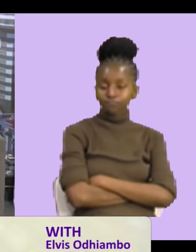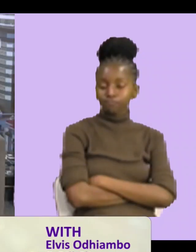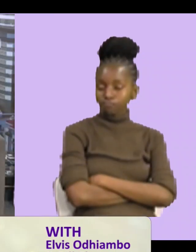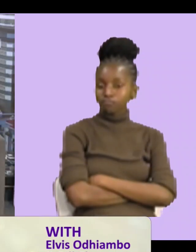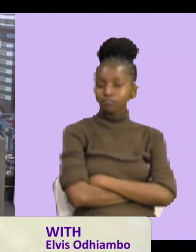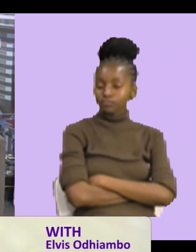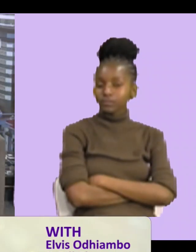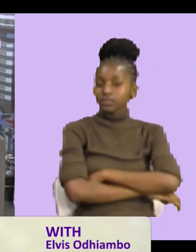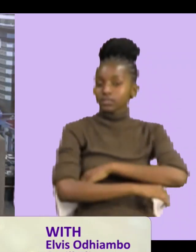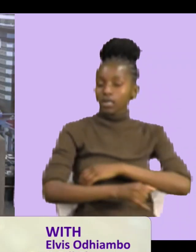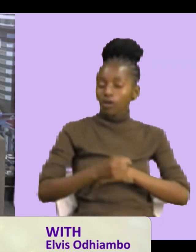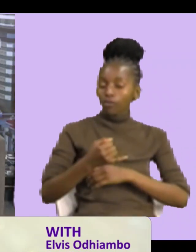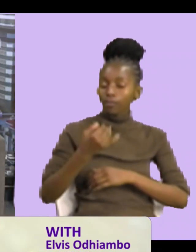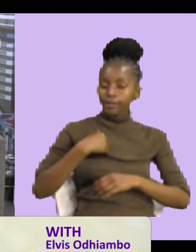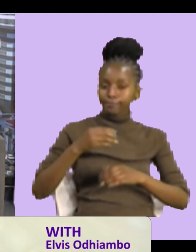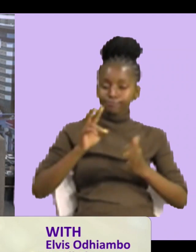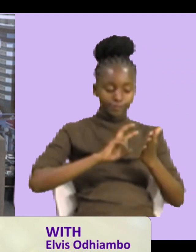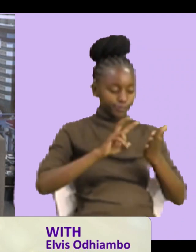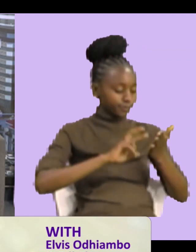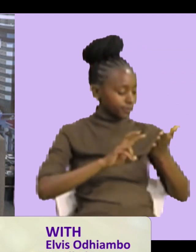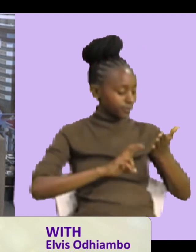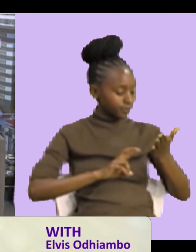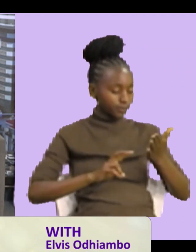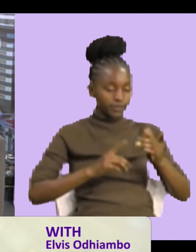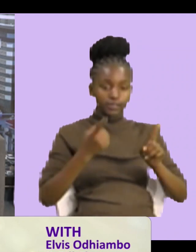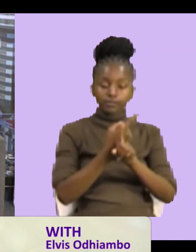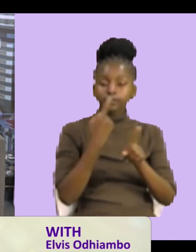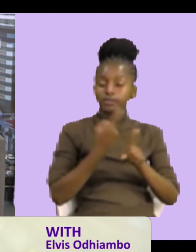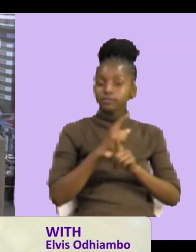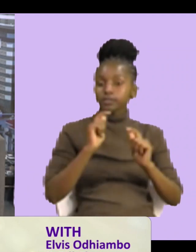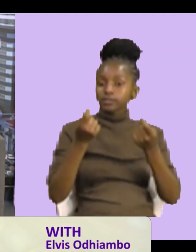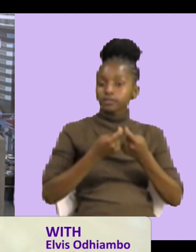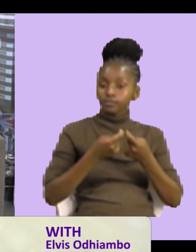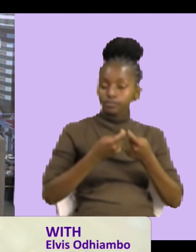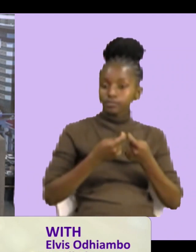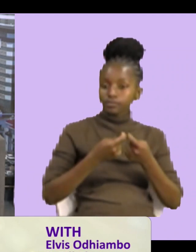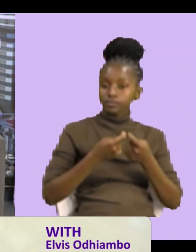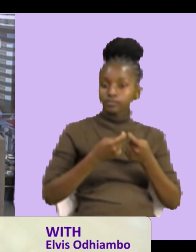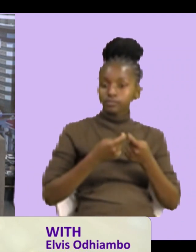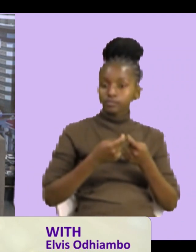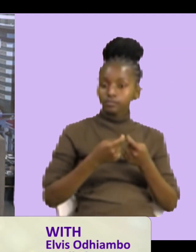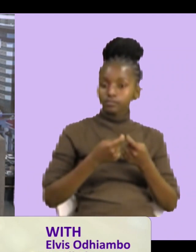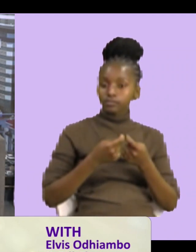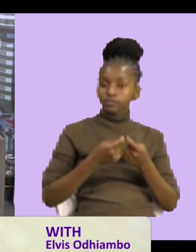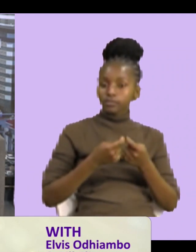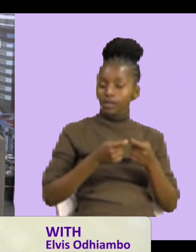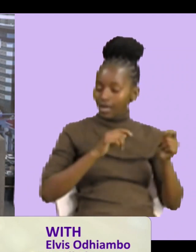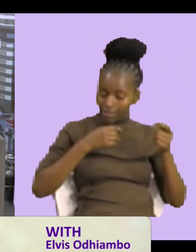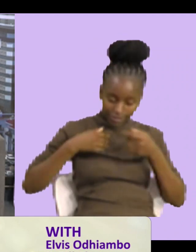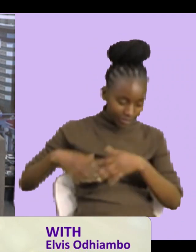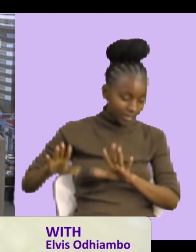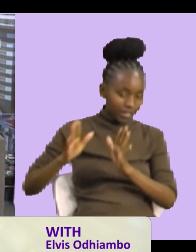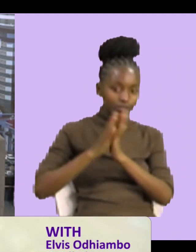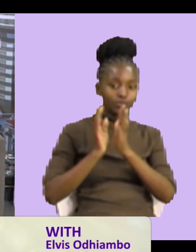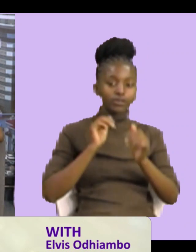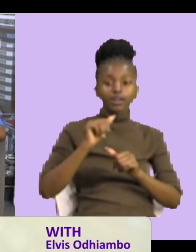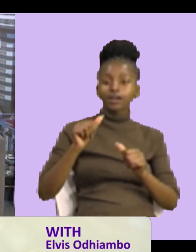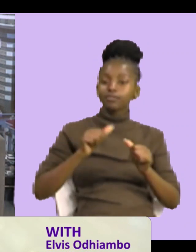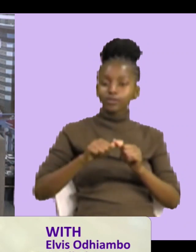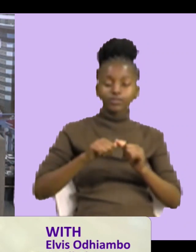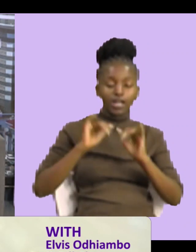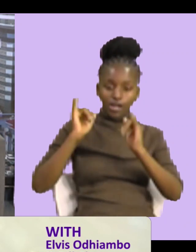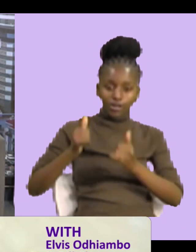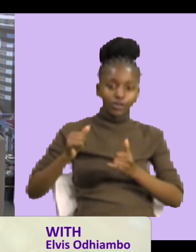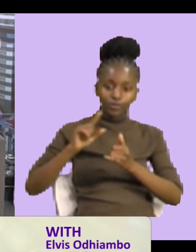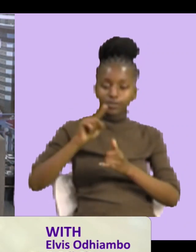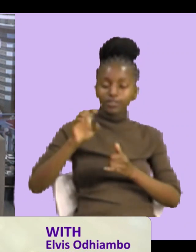kusomea this kikosi Safari Sevens Kenya. Pool A, of course. I'm expecting we're talking maneno ya New Zealand All Blacks. You're supposed to